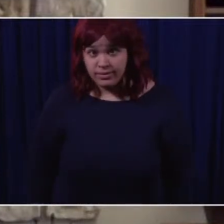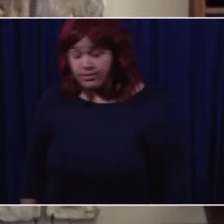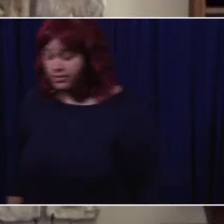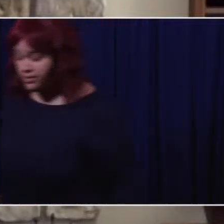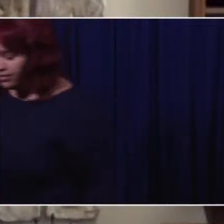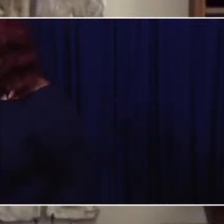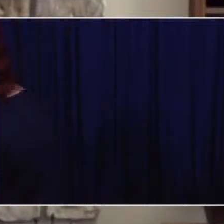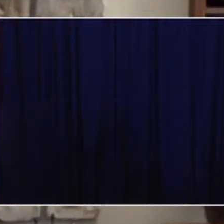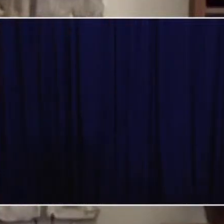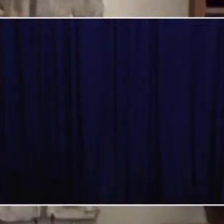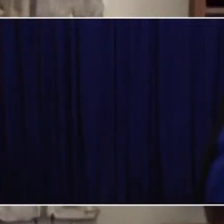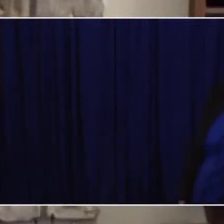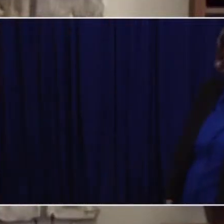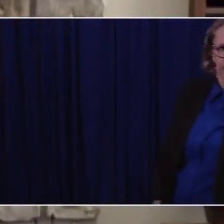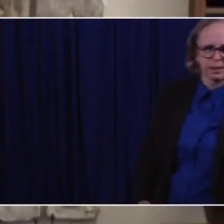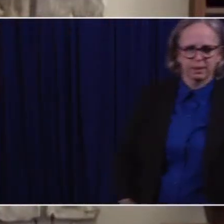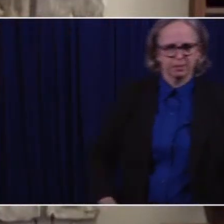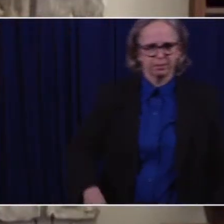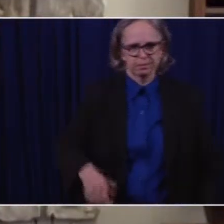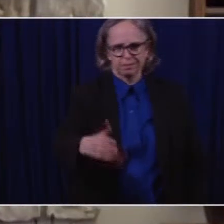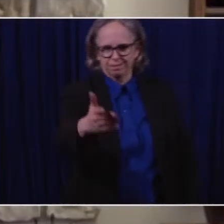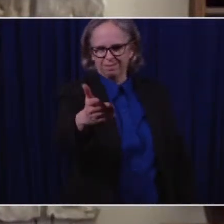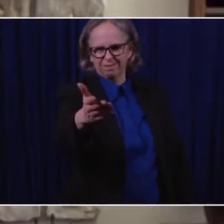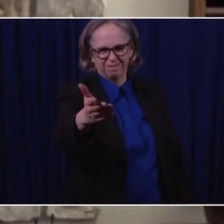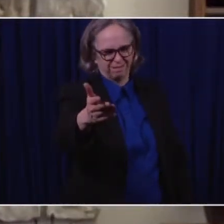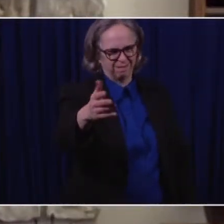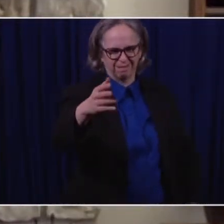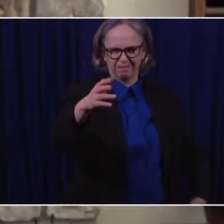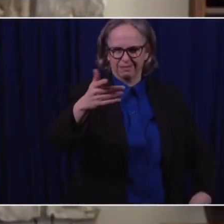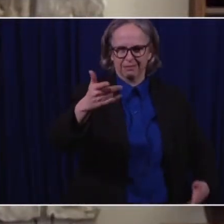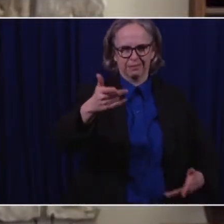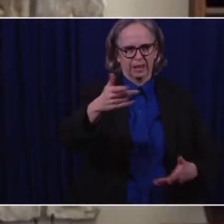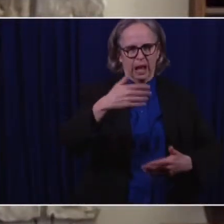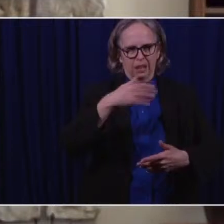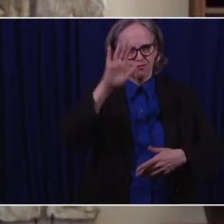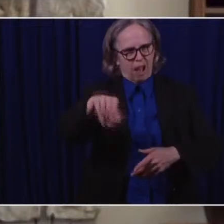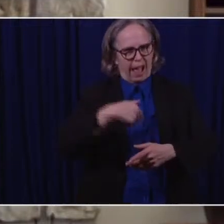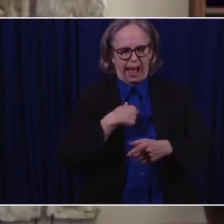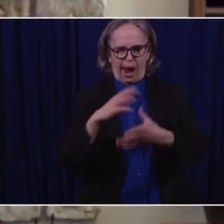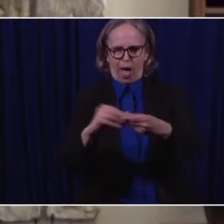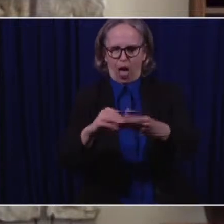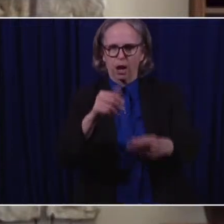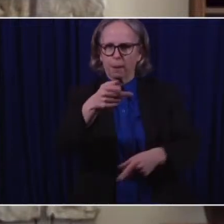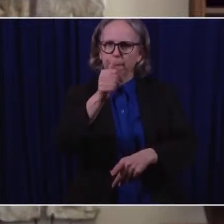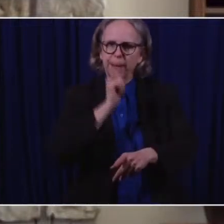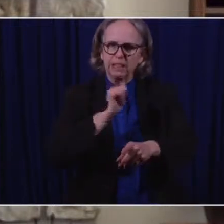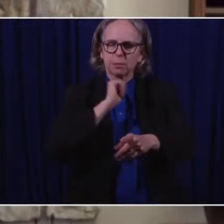I would be upset. I understand that. On the vaccines,